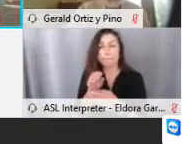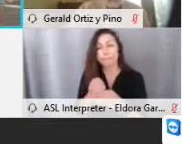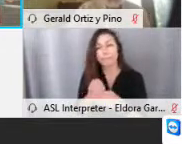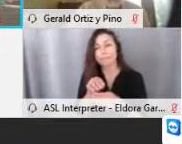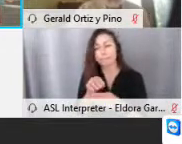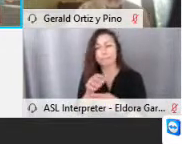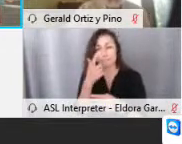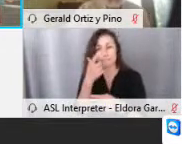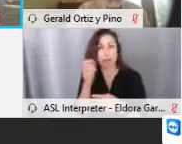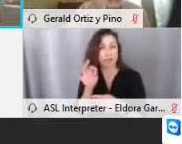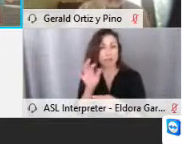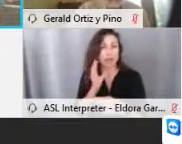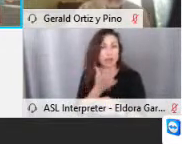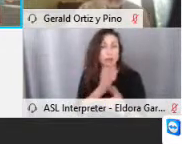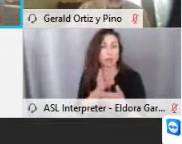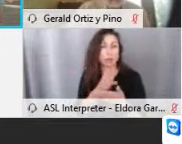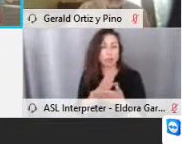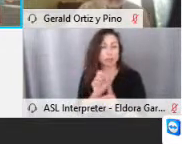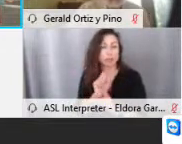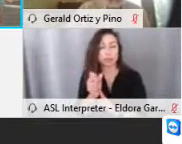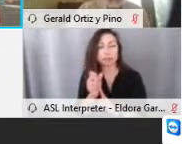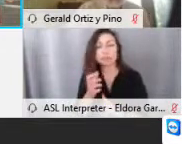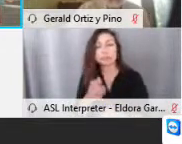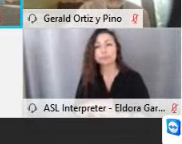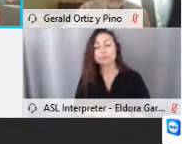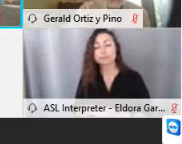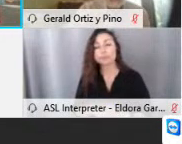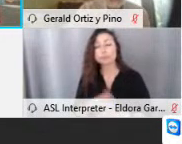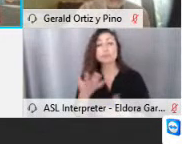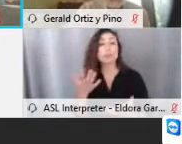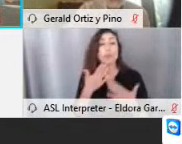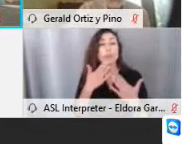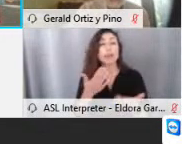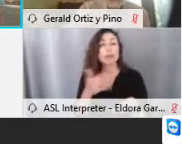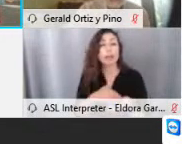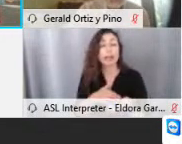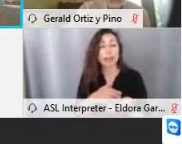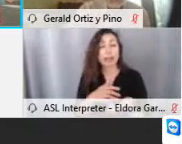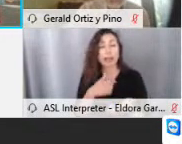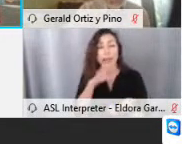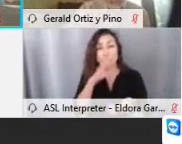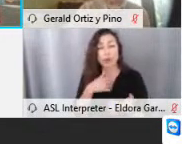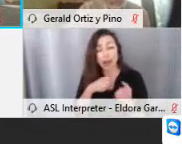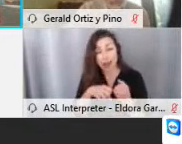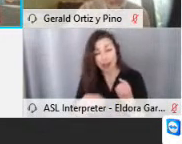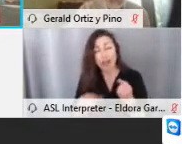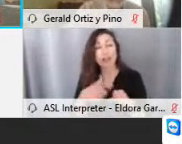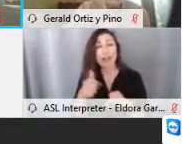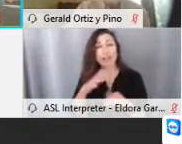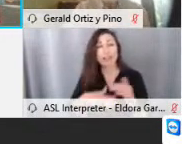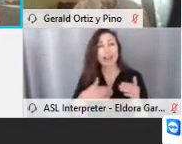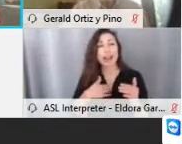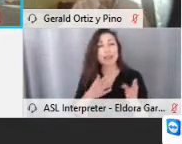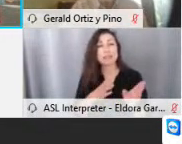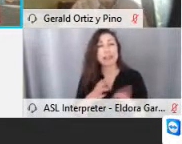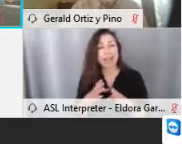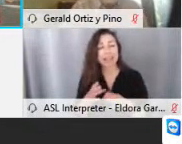of obviously our budget situation. So thank you all again. I know I went longer than I had planned,